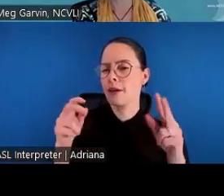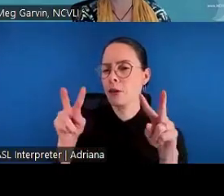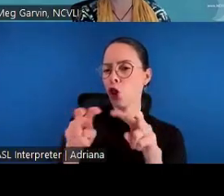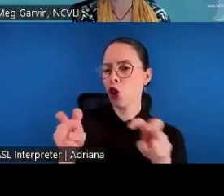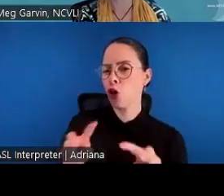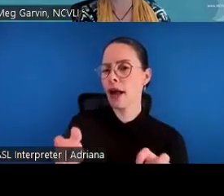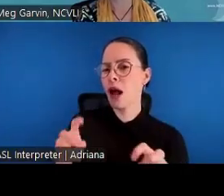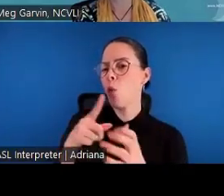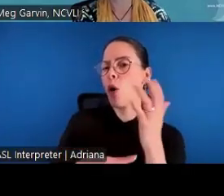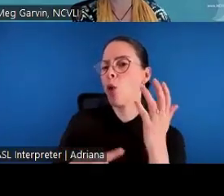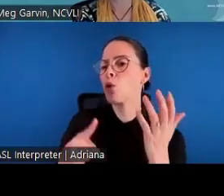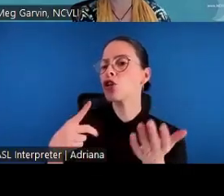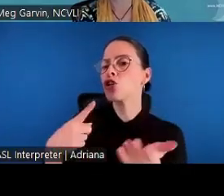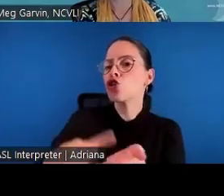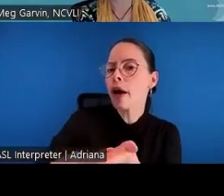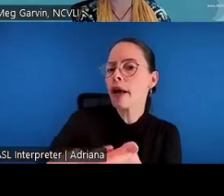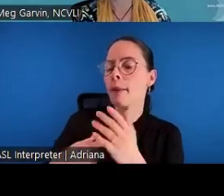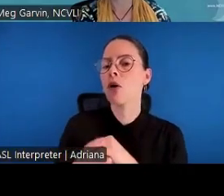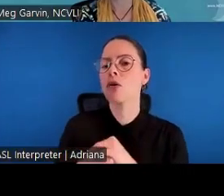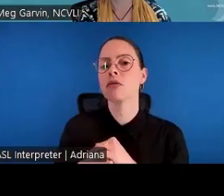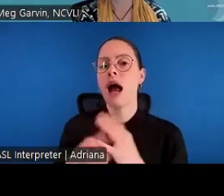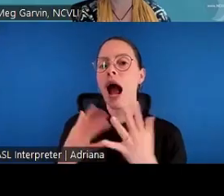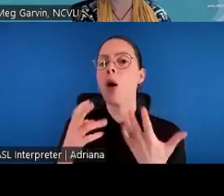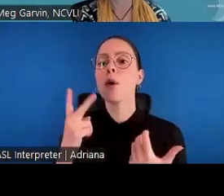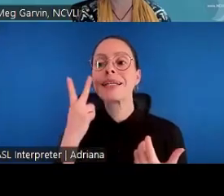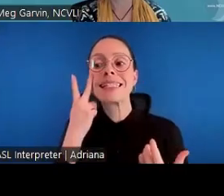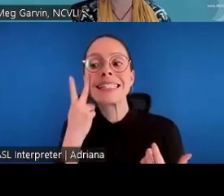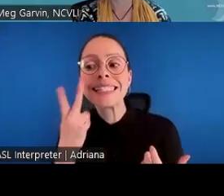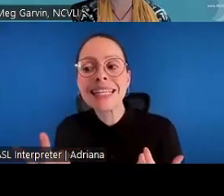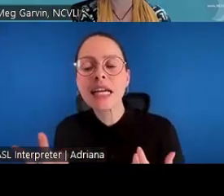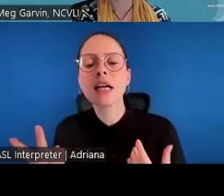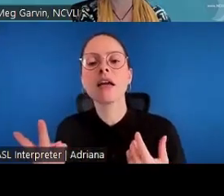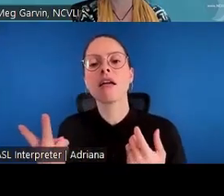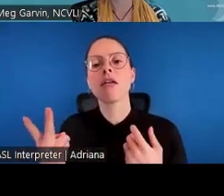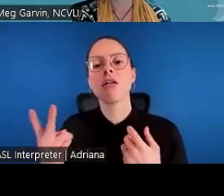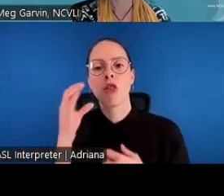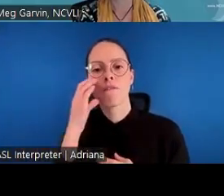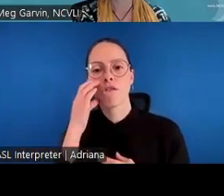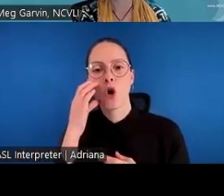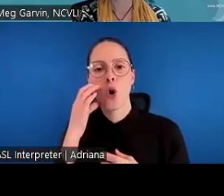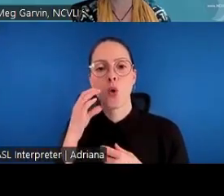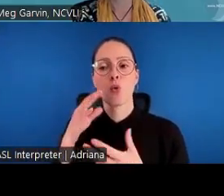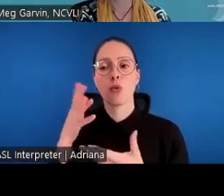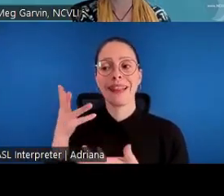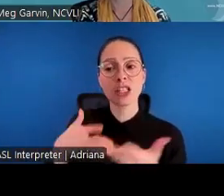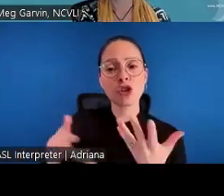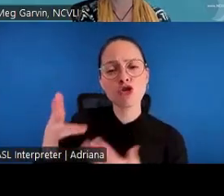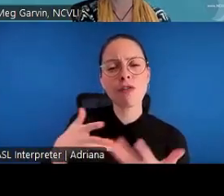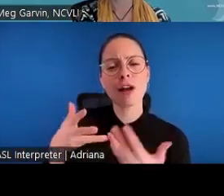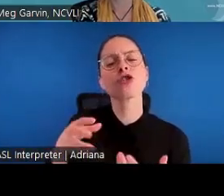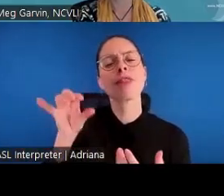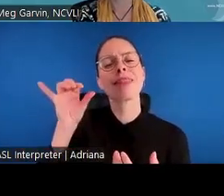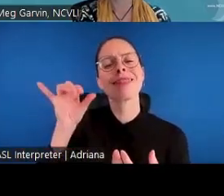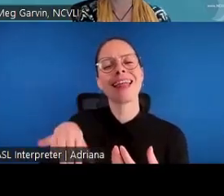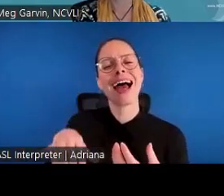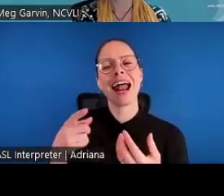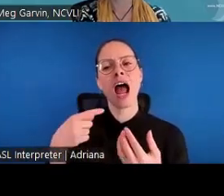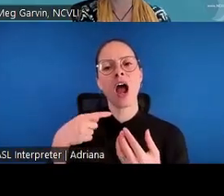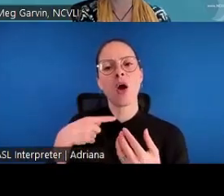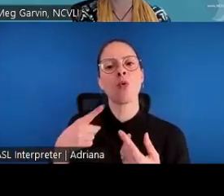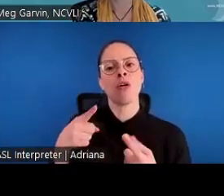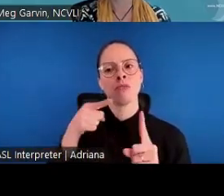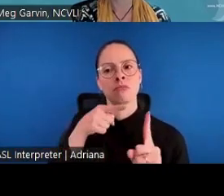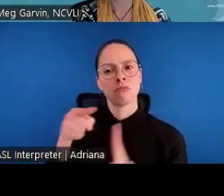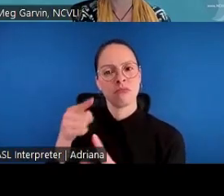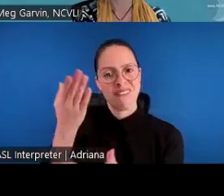to see what it is that is on the phone, what the interactions are. And this is where I will get into the facts a bit, because I will want to make sure